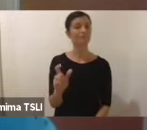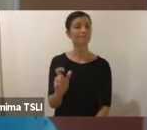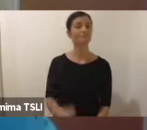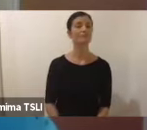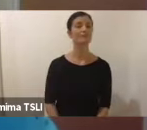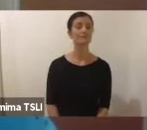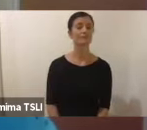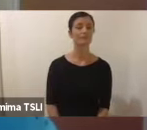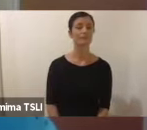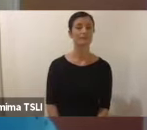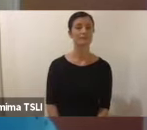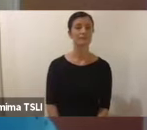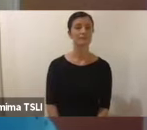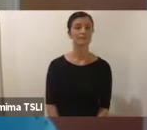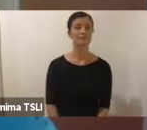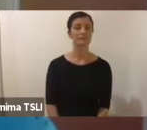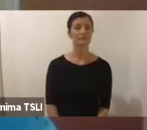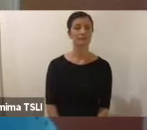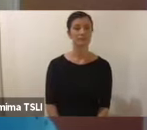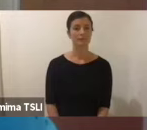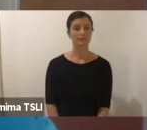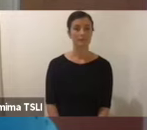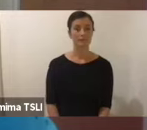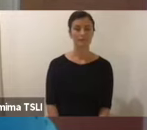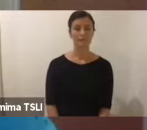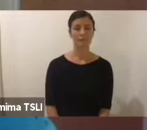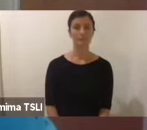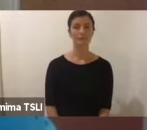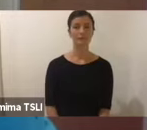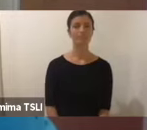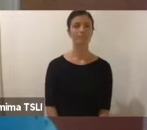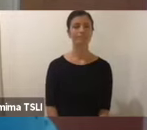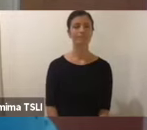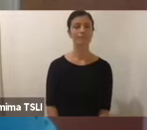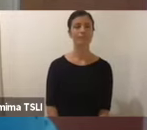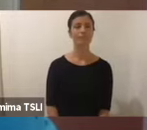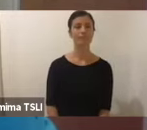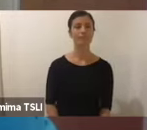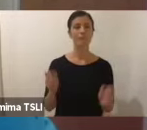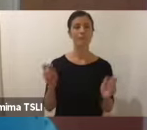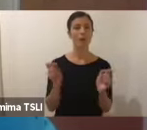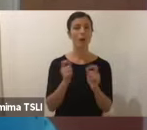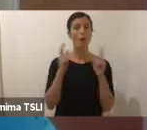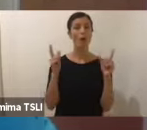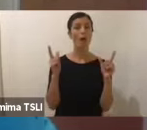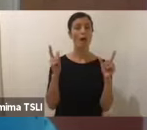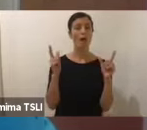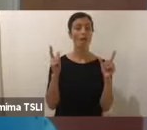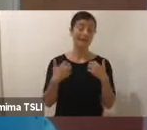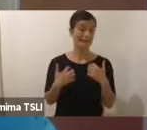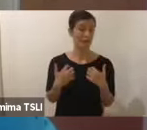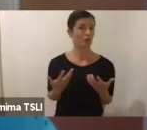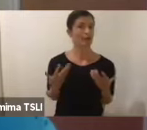a world that caters to me you know it's it's pretty unusual that actually we've got sign language interpreters